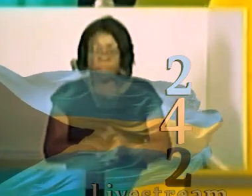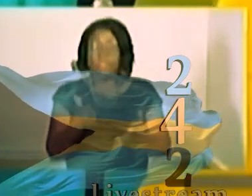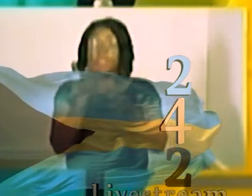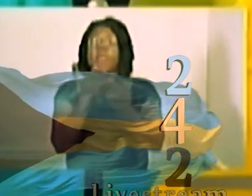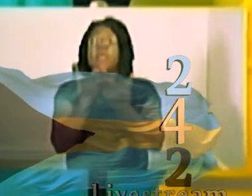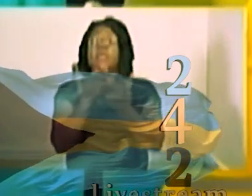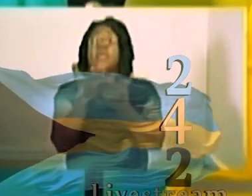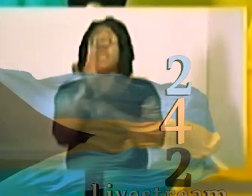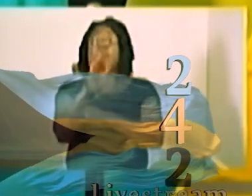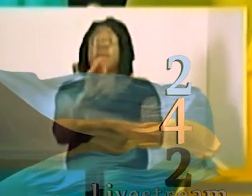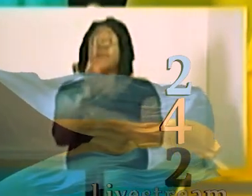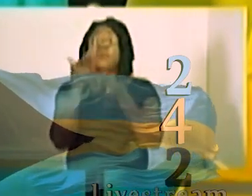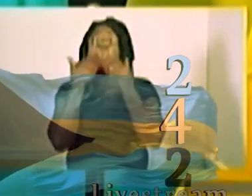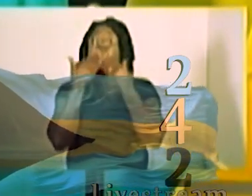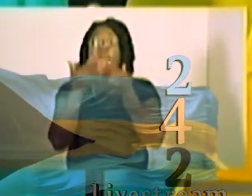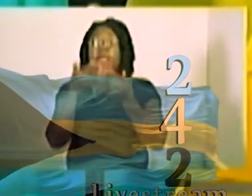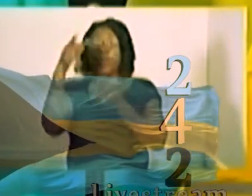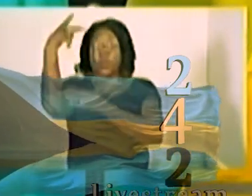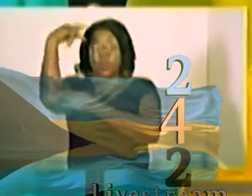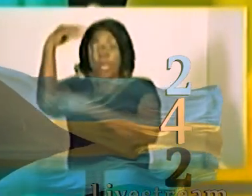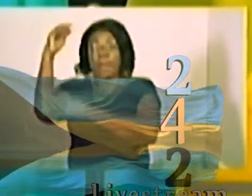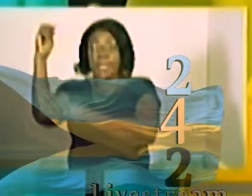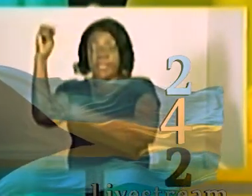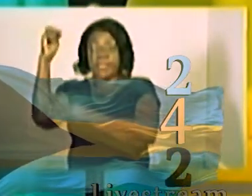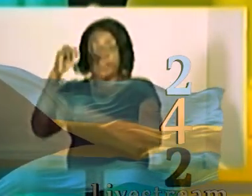Good afternoon, and thank you, Prime Minister.